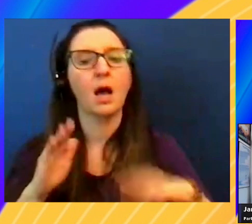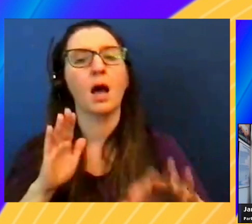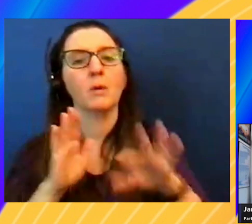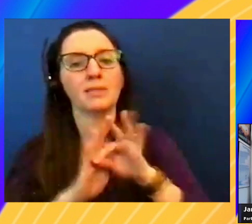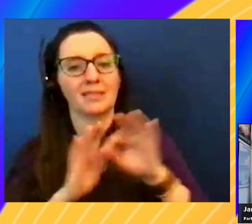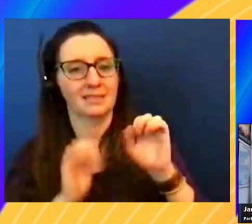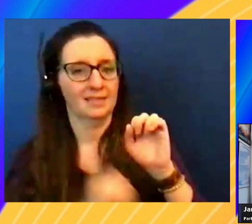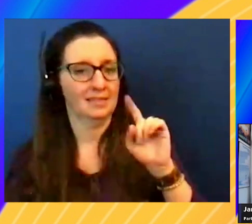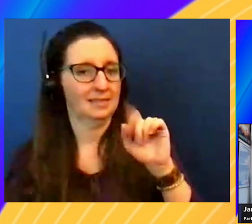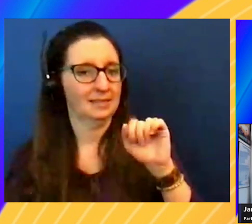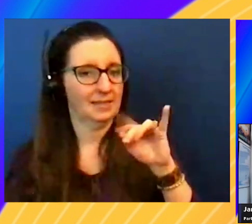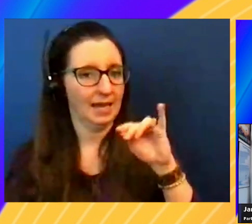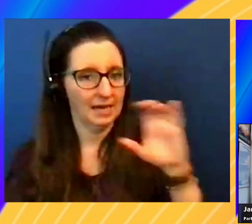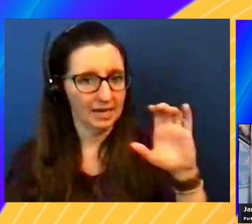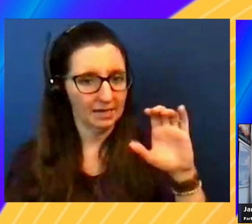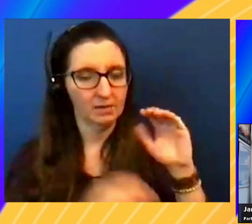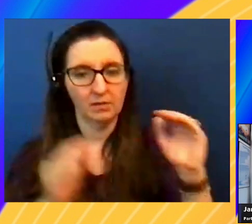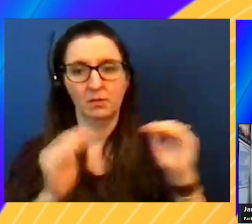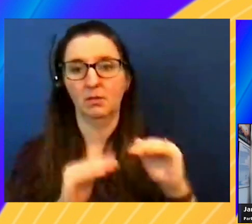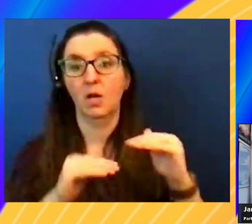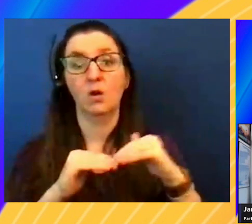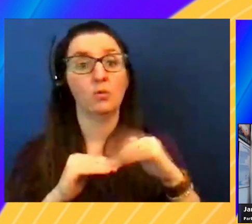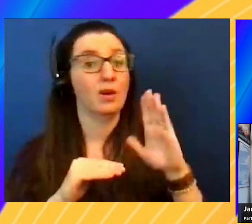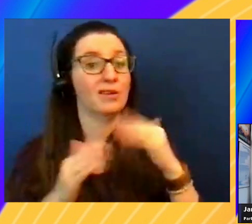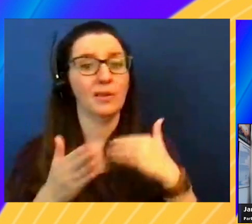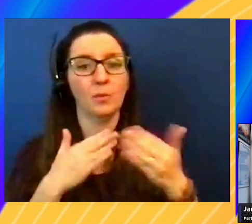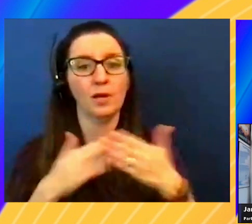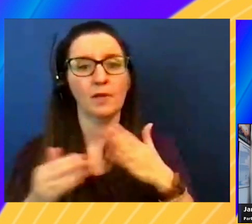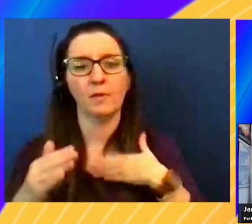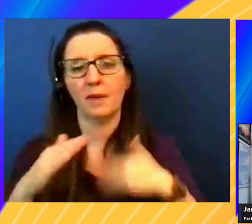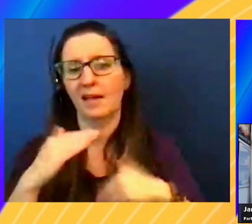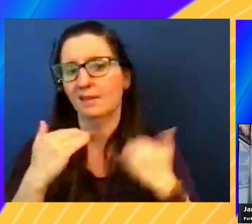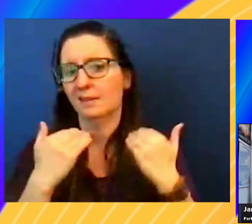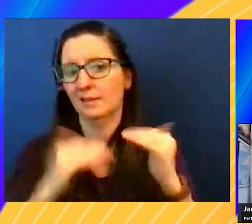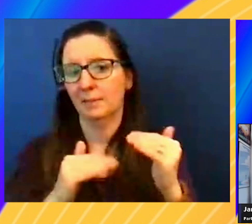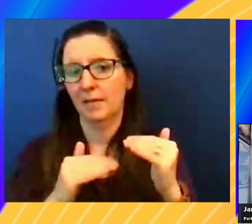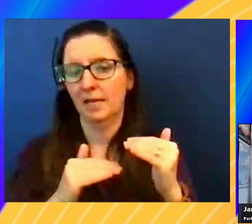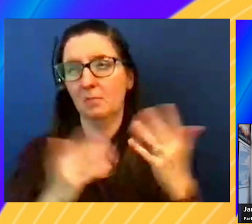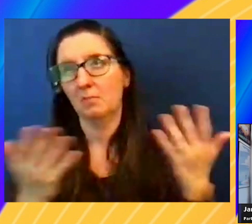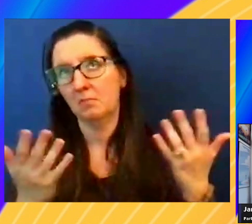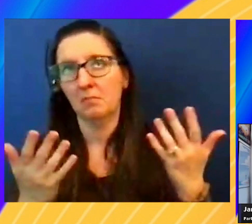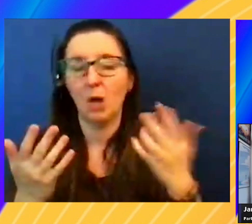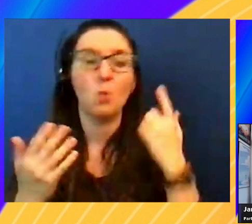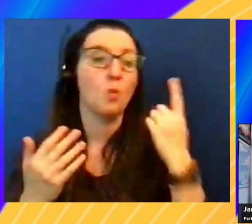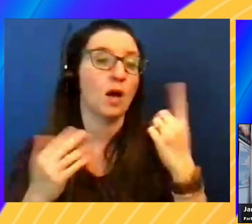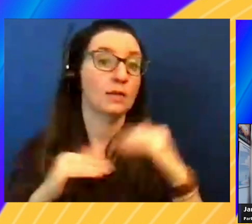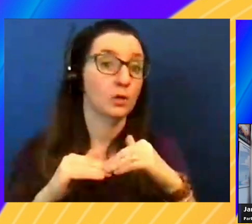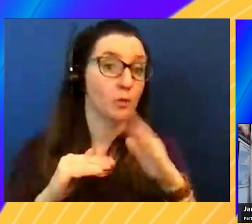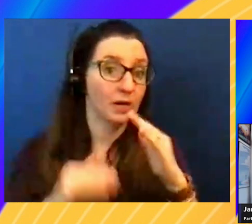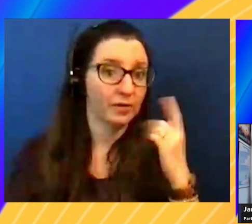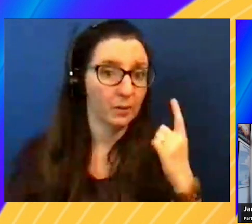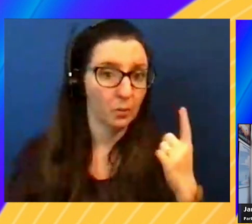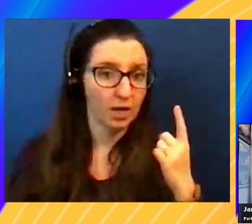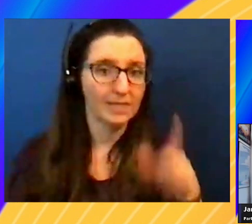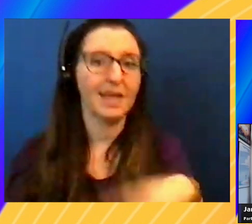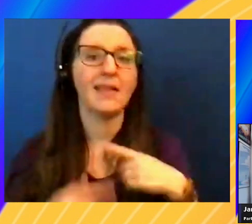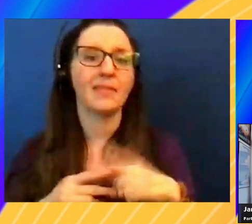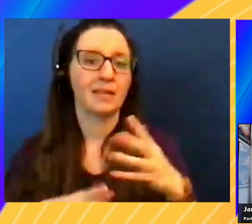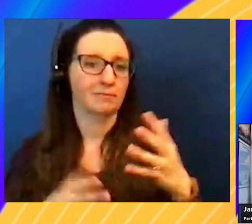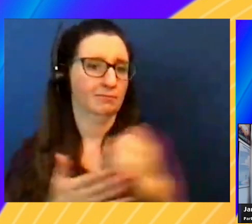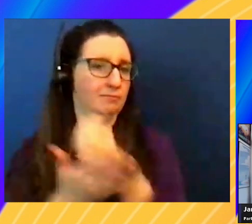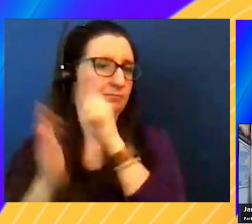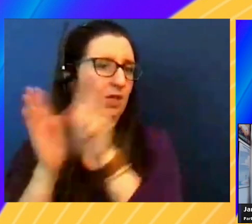it's greater than whatever my threshold is. I'm going to say 1 in this case. That way we get an alarm. And I'll go ahead and